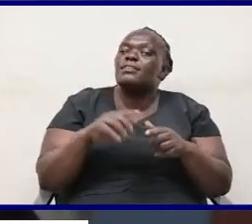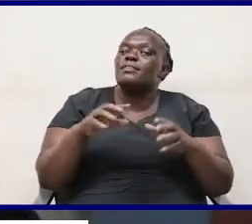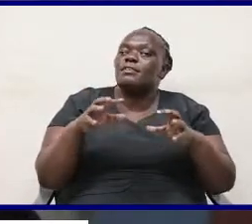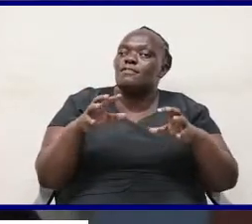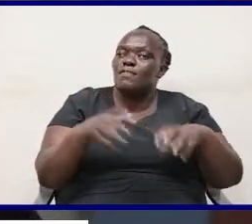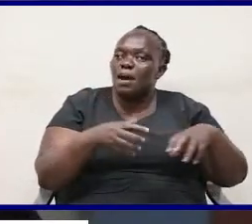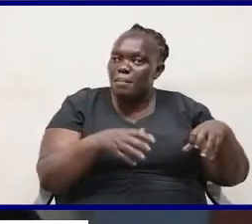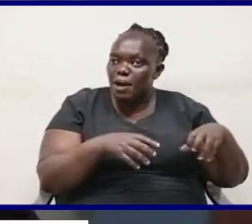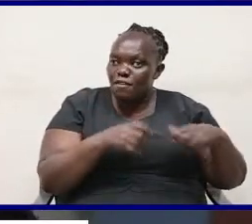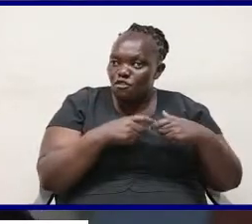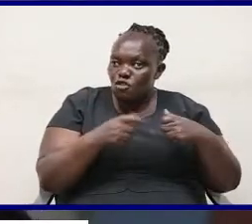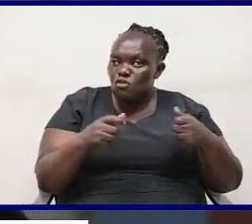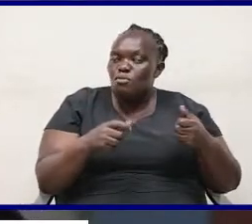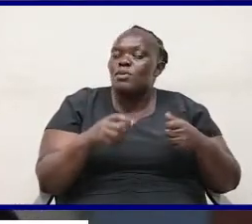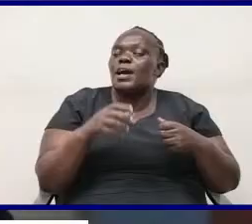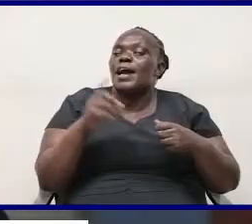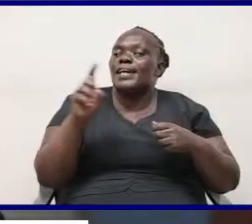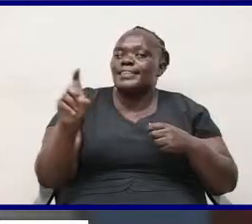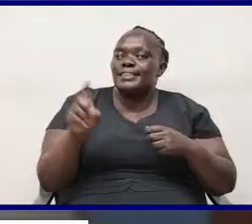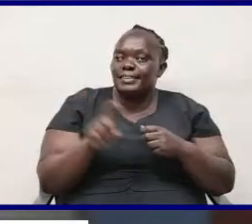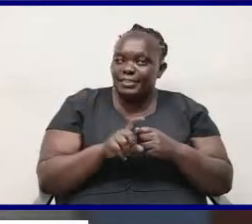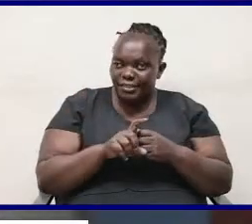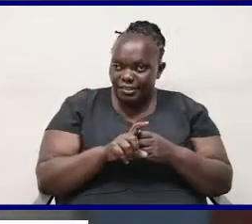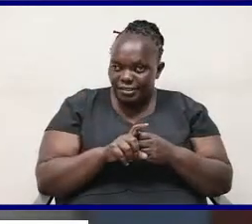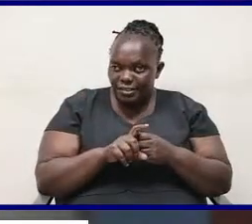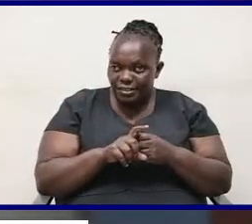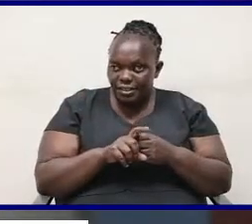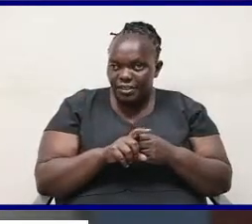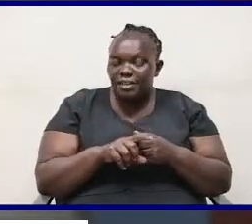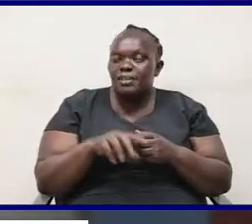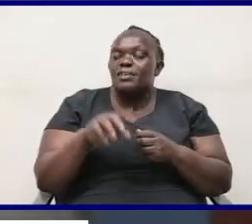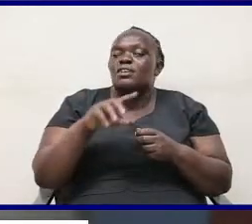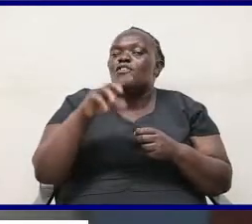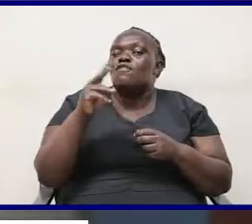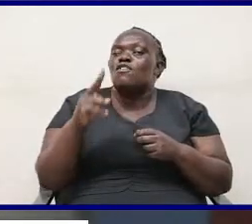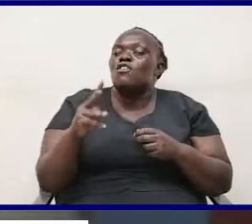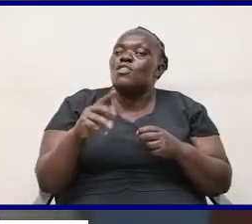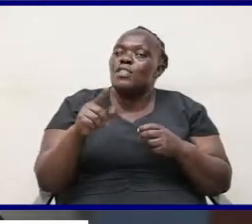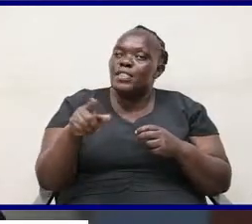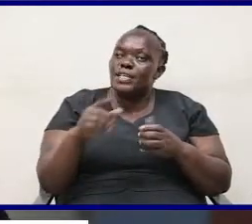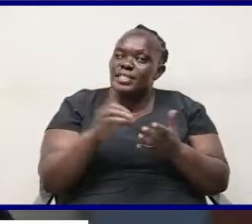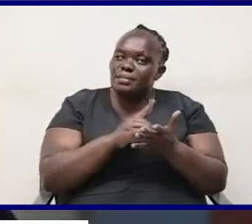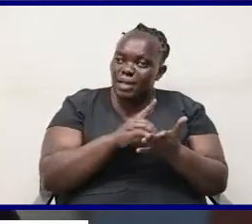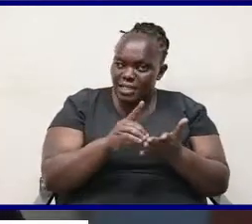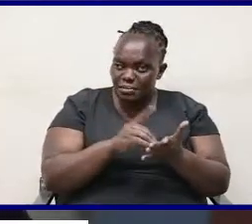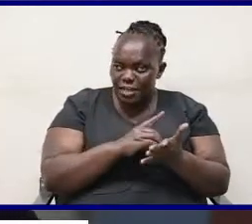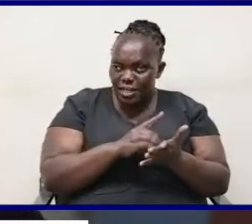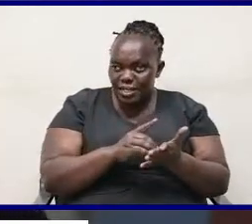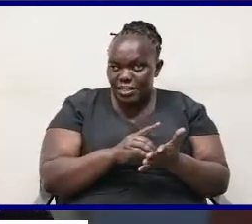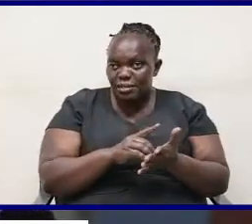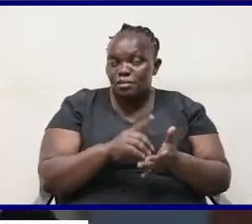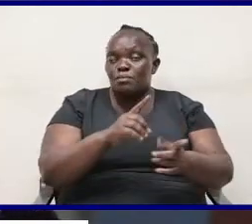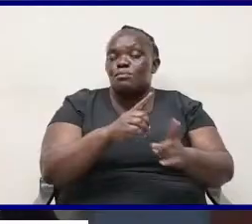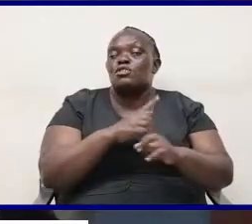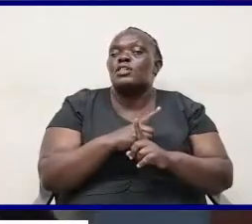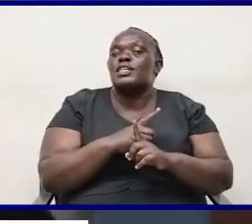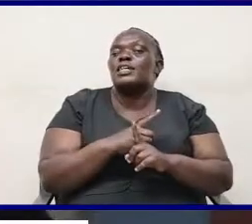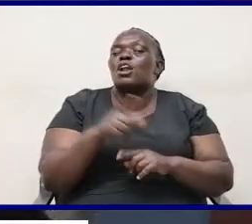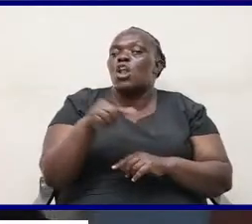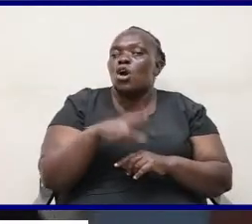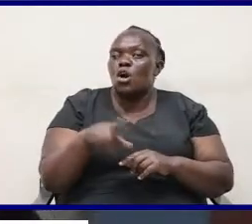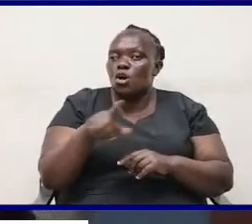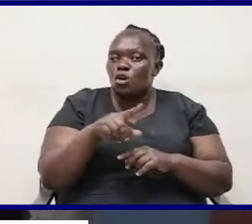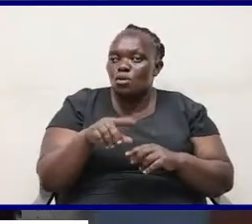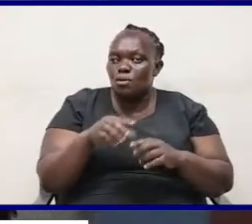farmer from platform X. Swali la nne, how does the department help protect